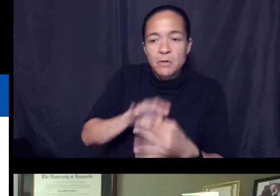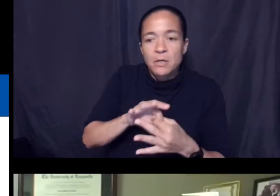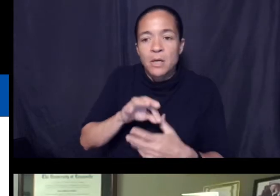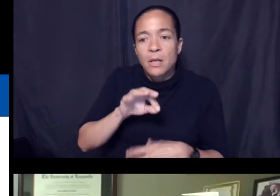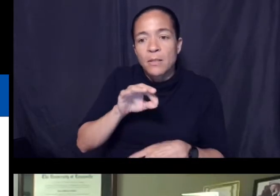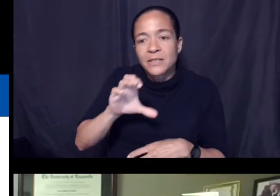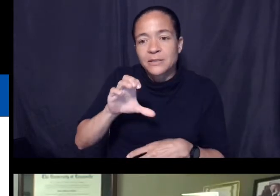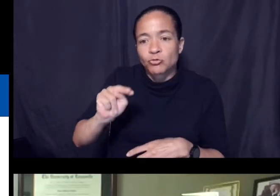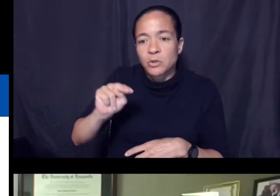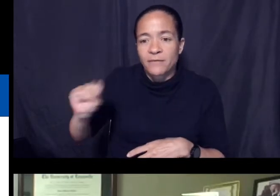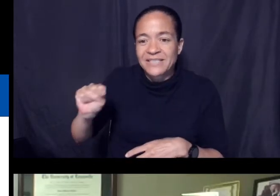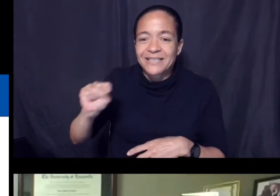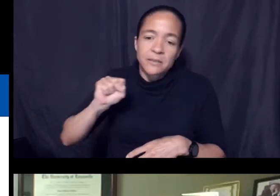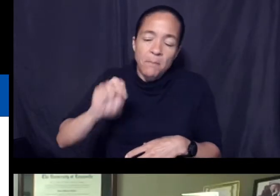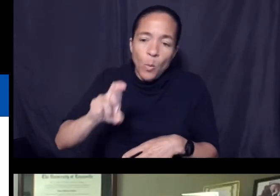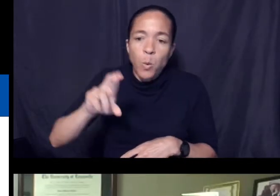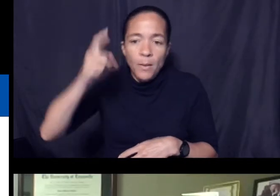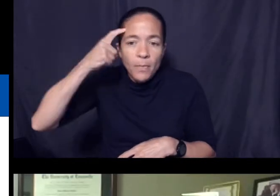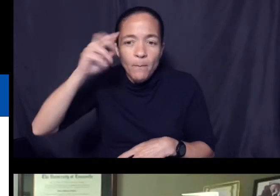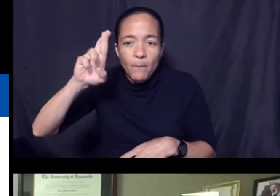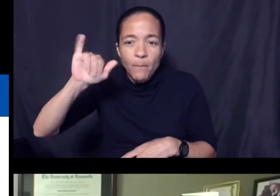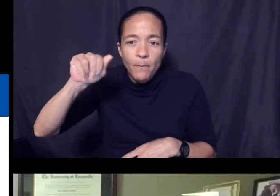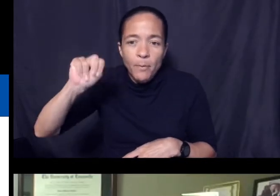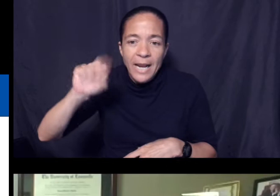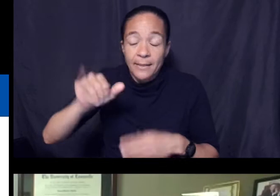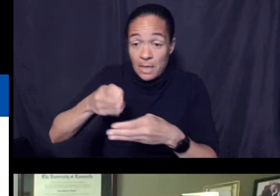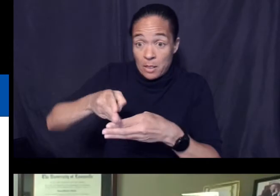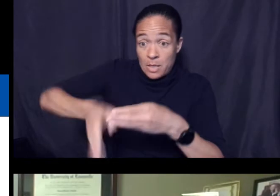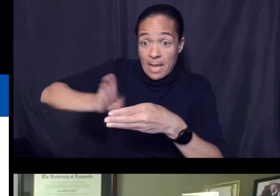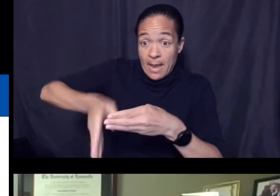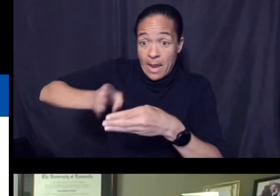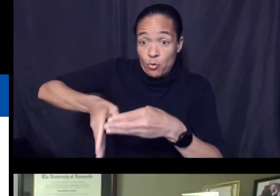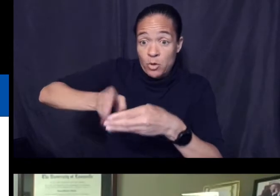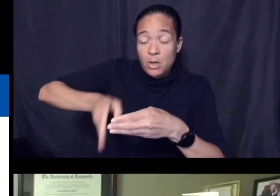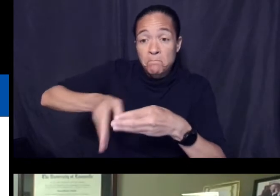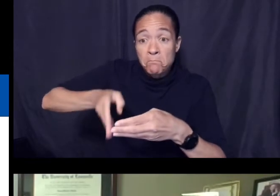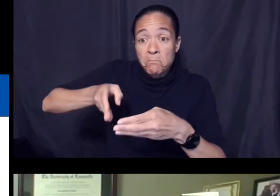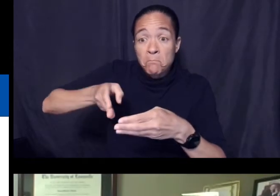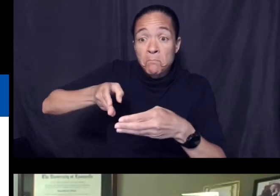system or their brain. And the outcome that was evaluated